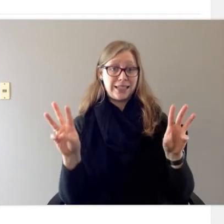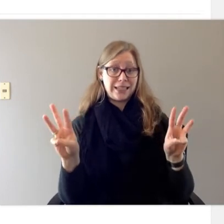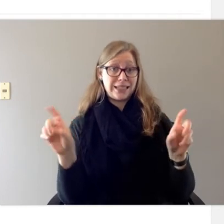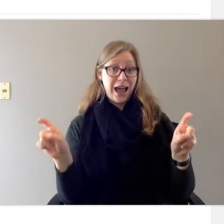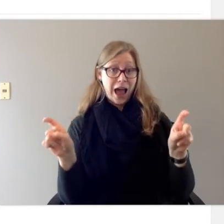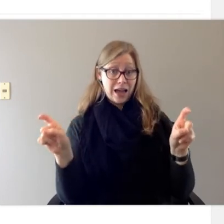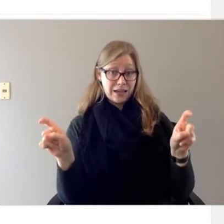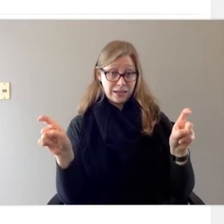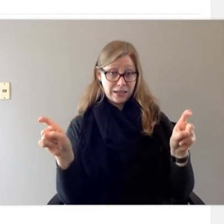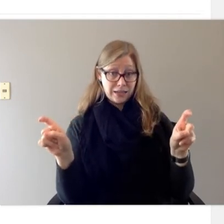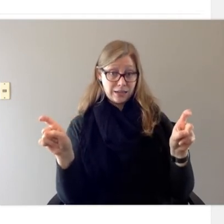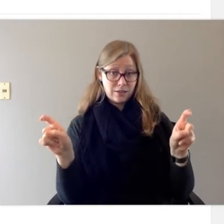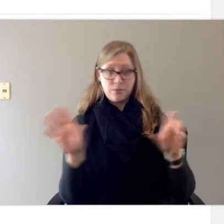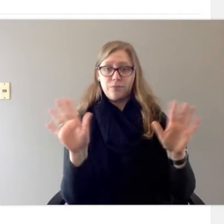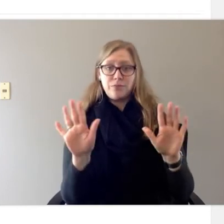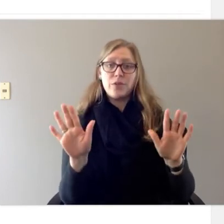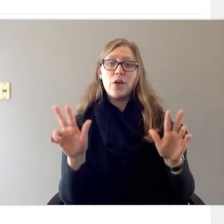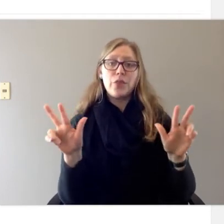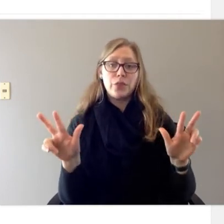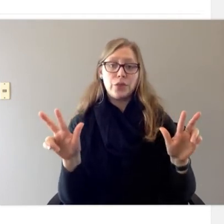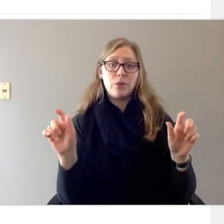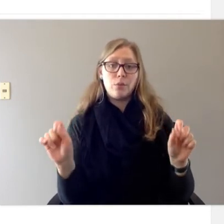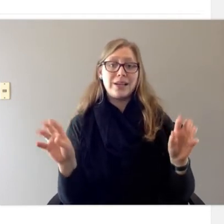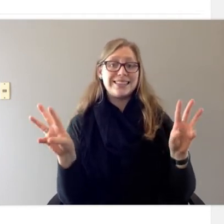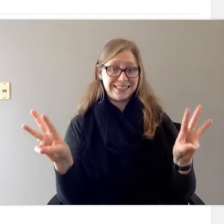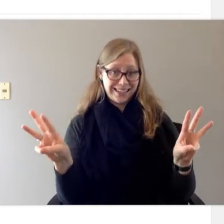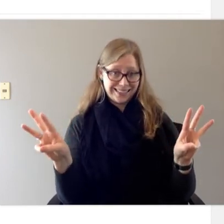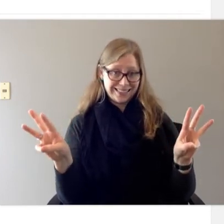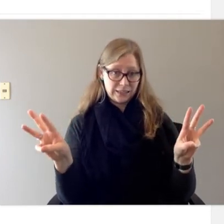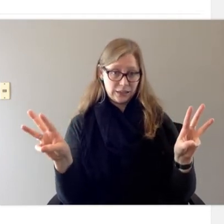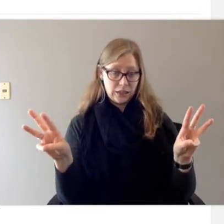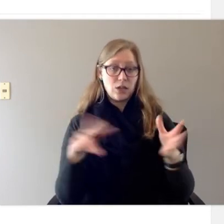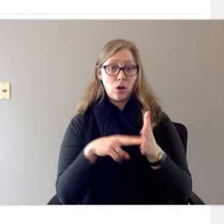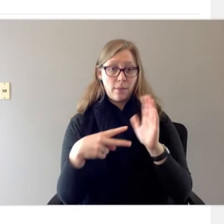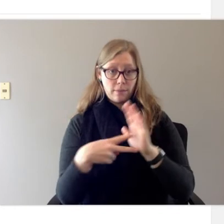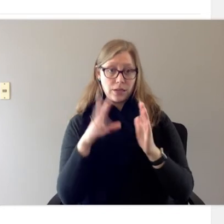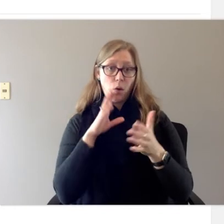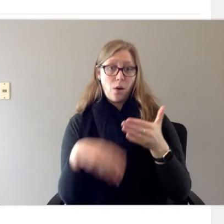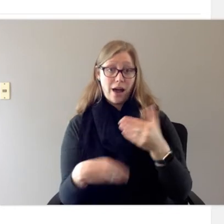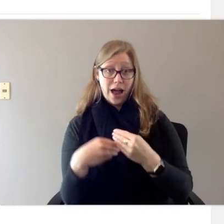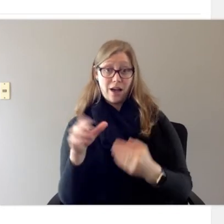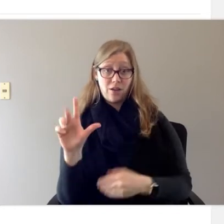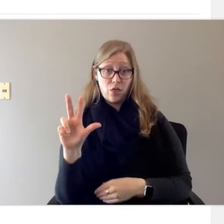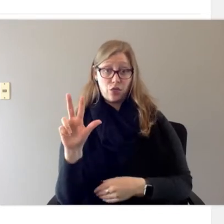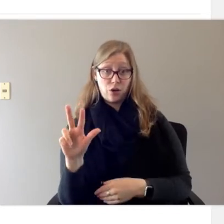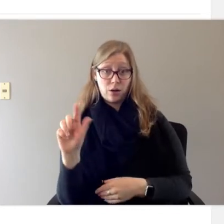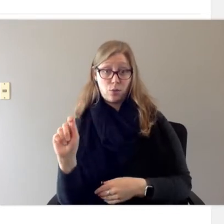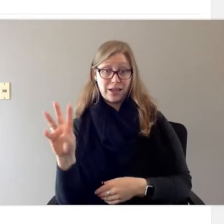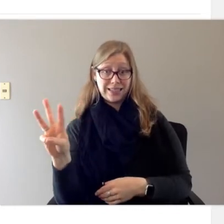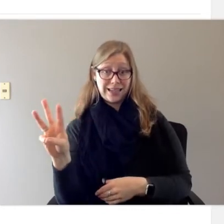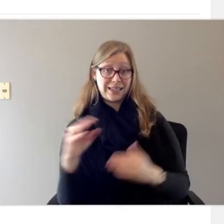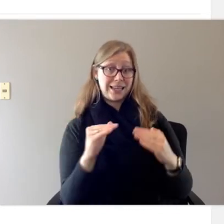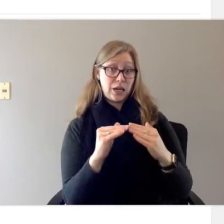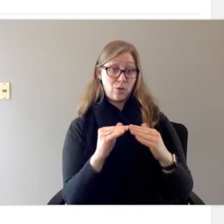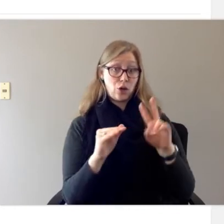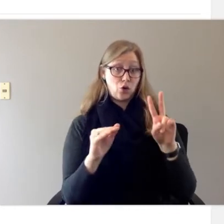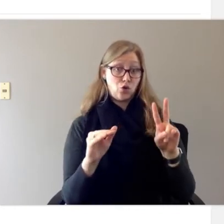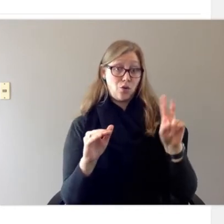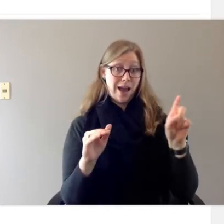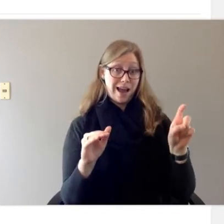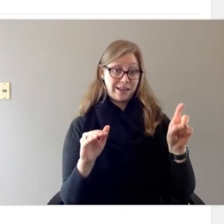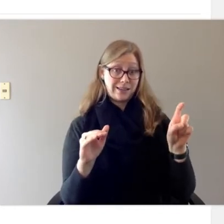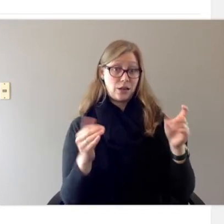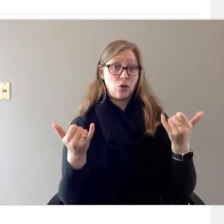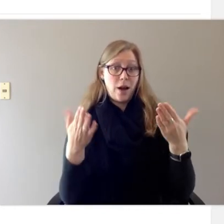will have 3.6 on the left side. Then at the next step, we're going to divide by 2 on